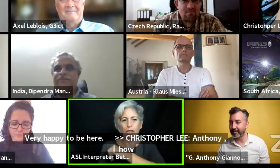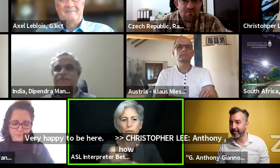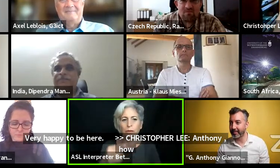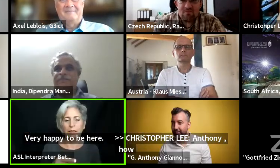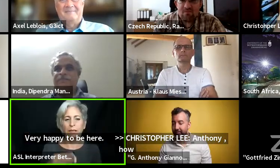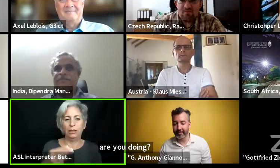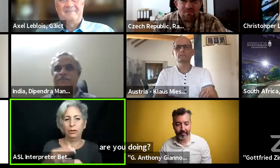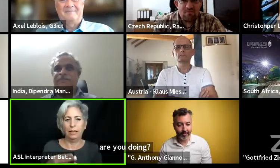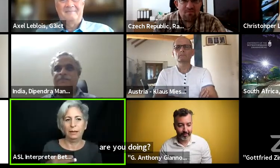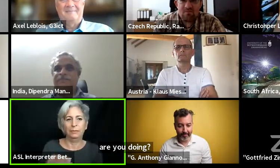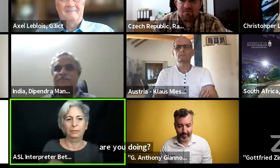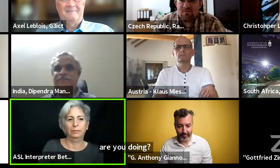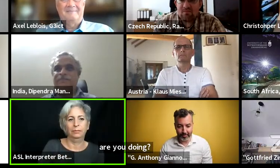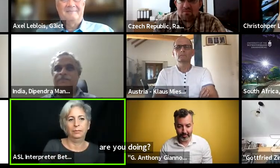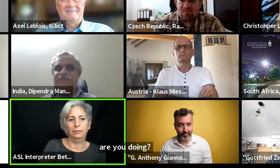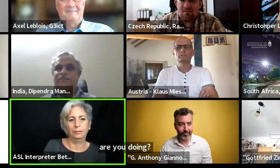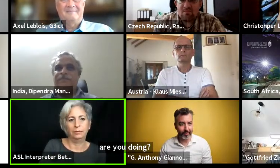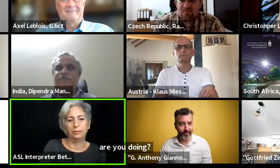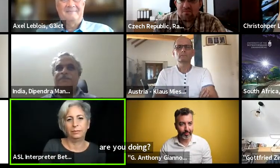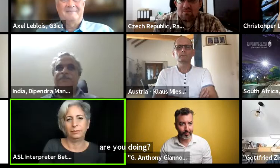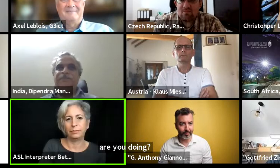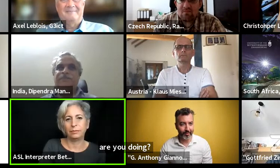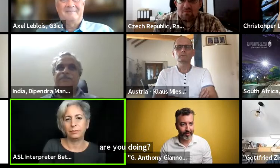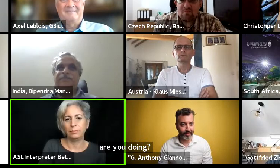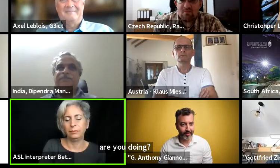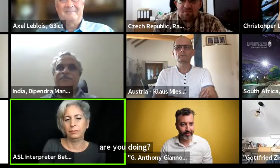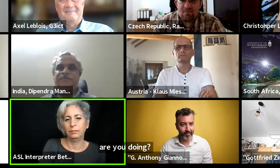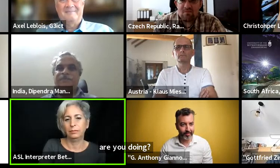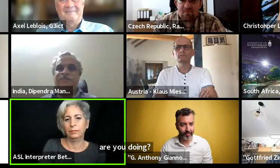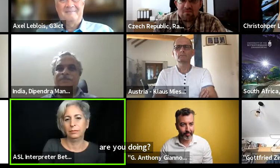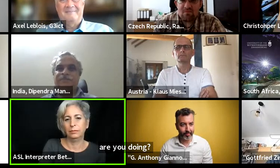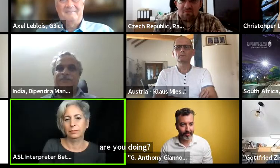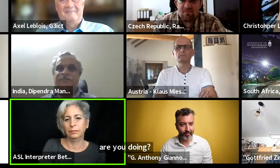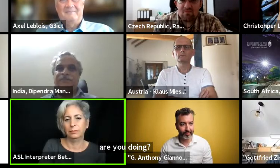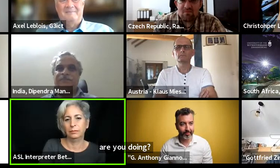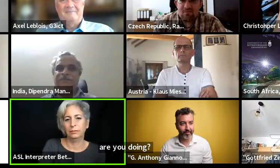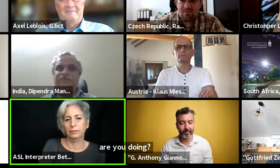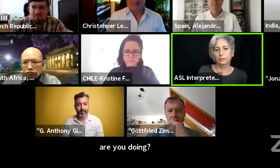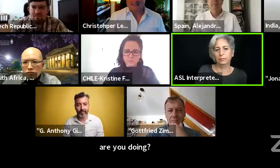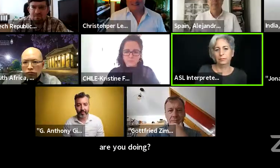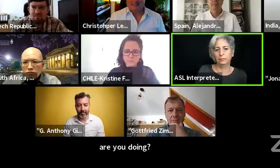name? Let me just find where that is. Here we go.